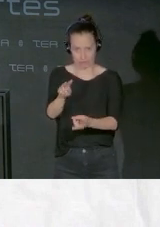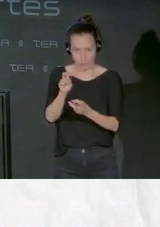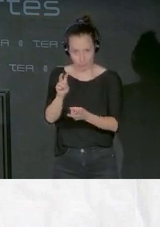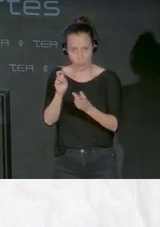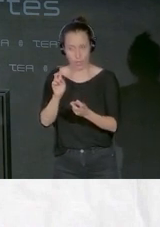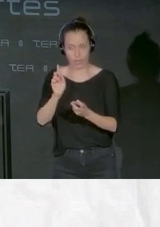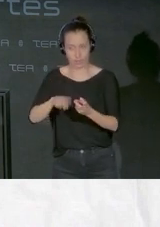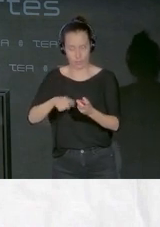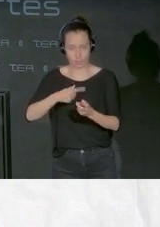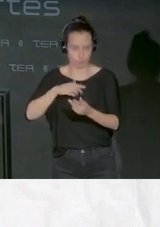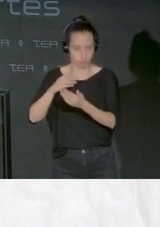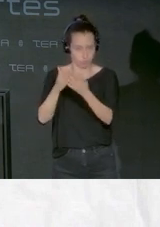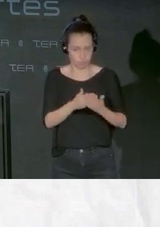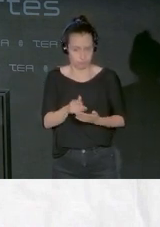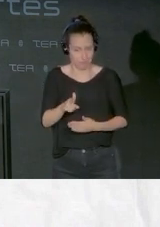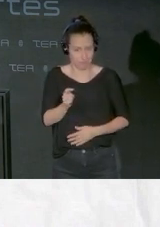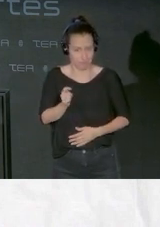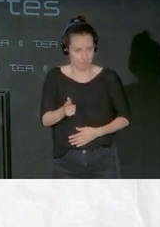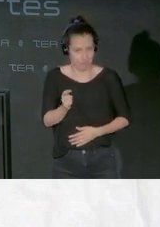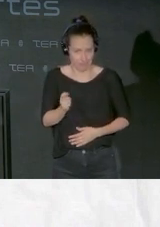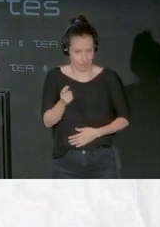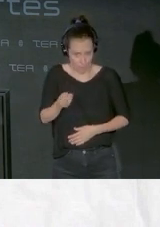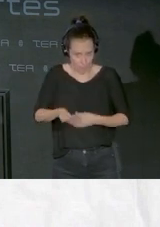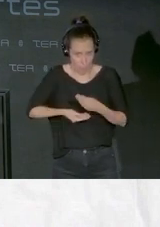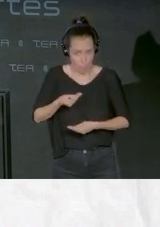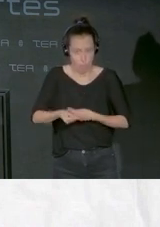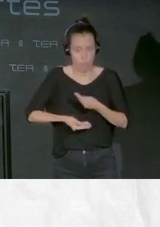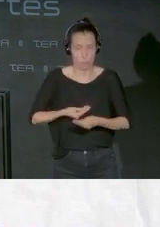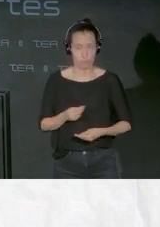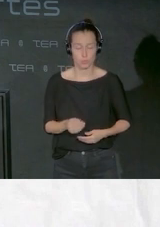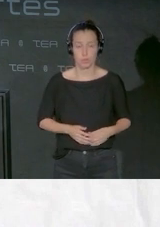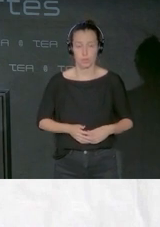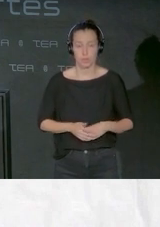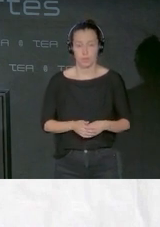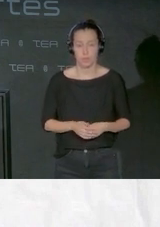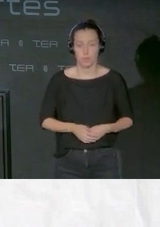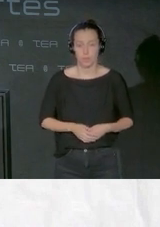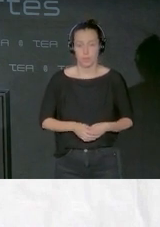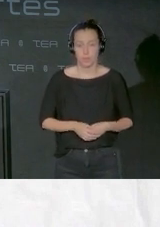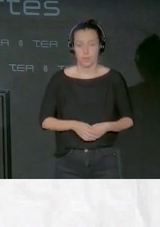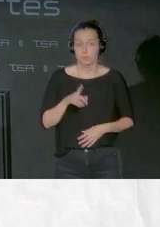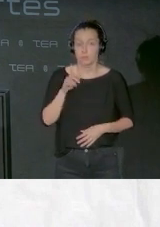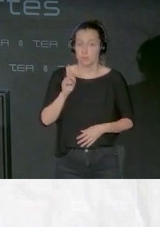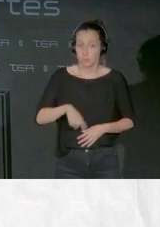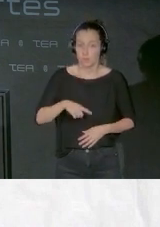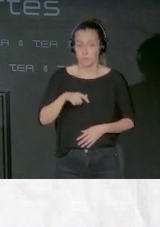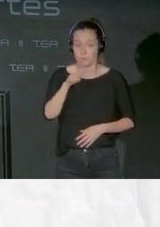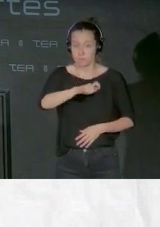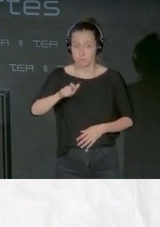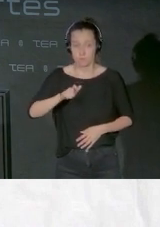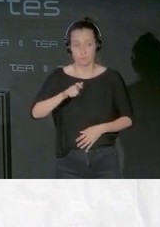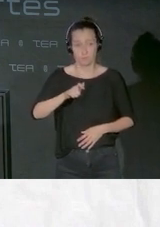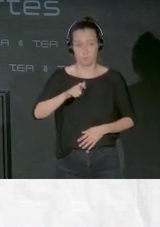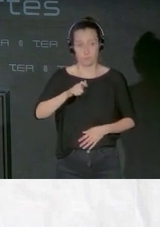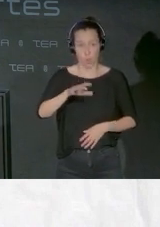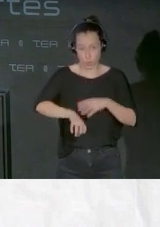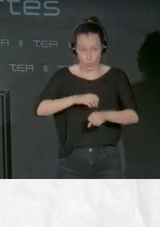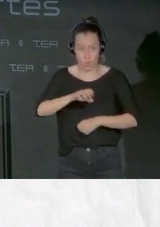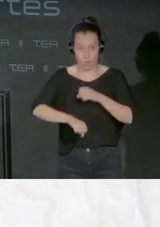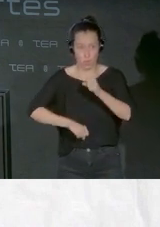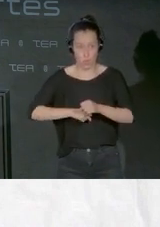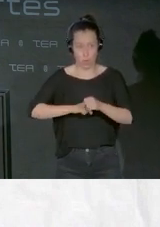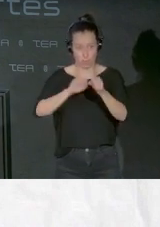say, commercial practices and consumer protection dimension. So here, I'll mention a few things. There are many,